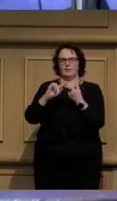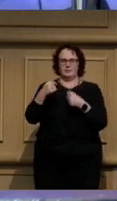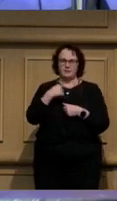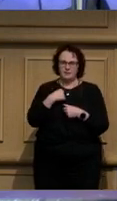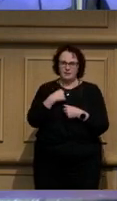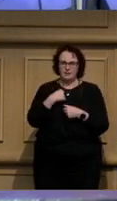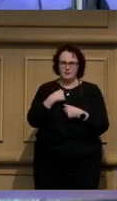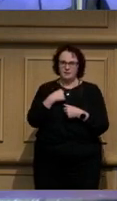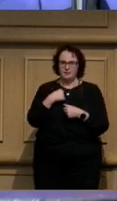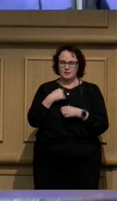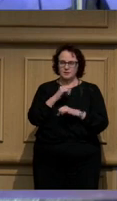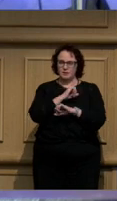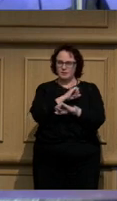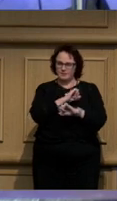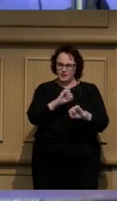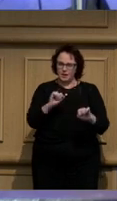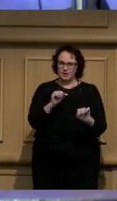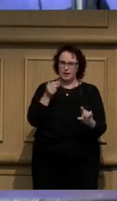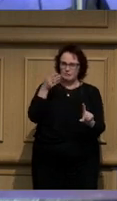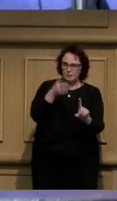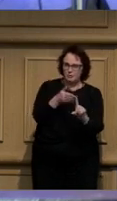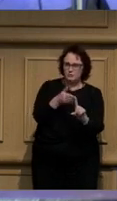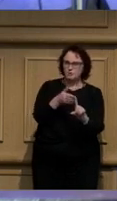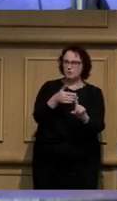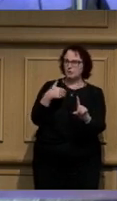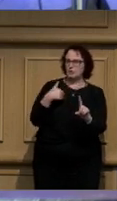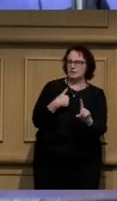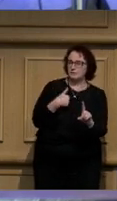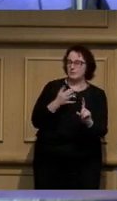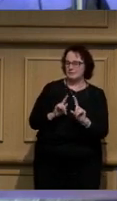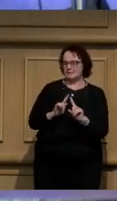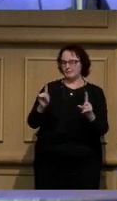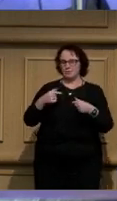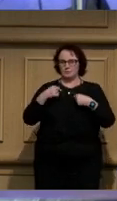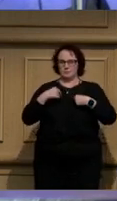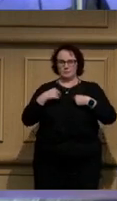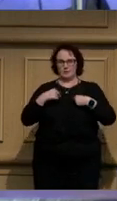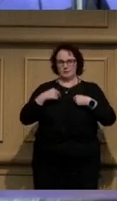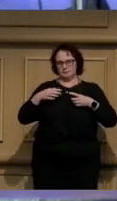the approach to the concerns may be a bit different, and maybe